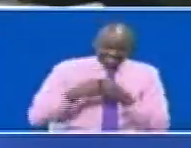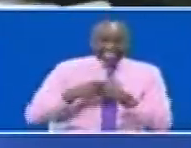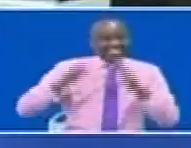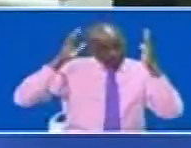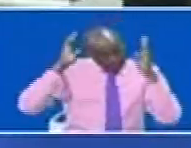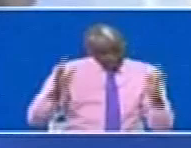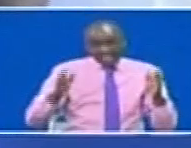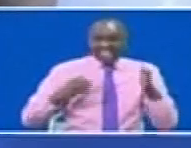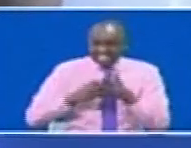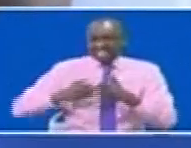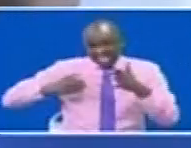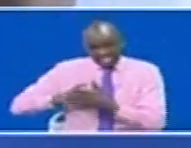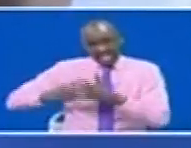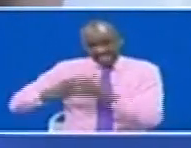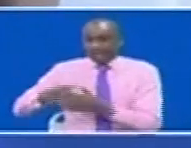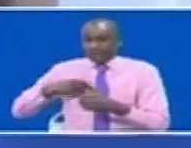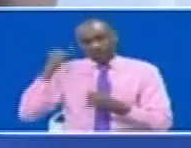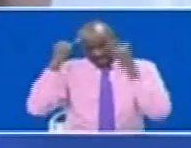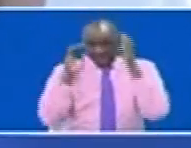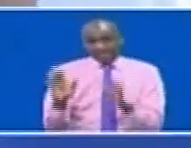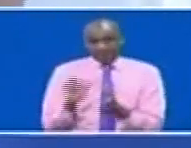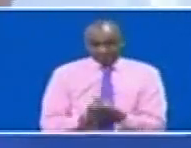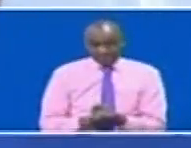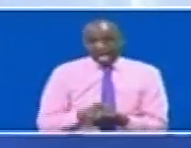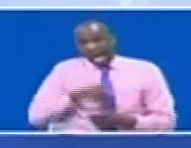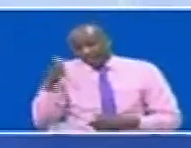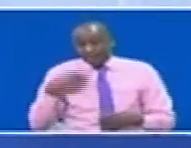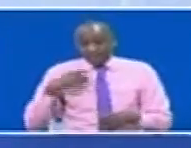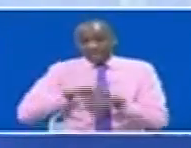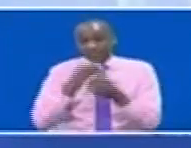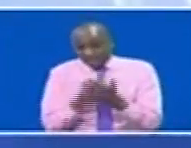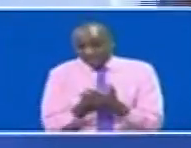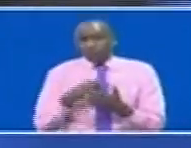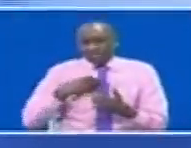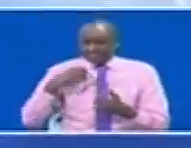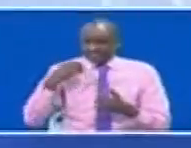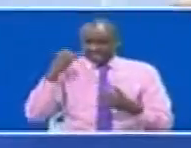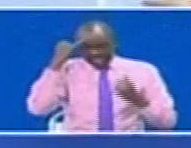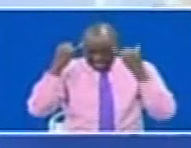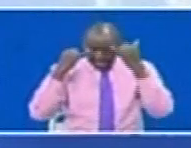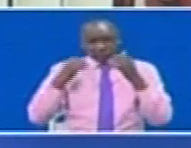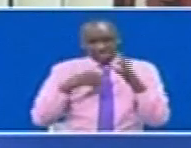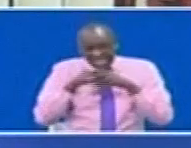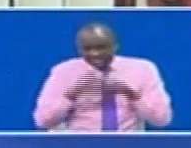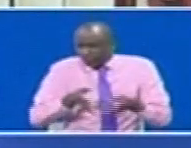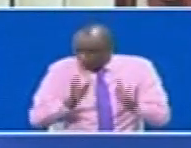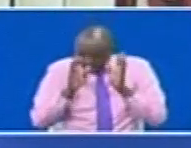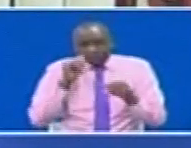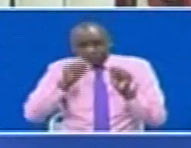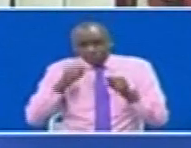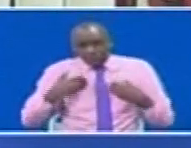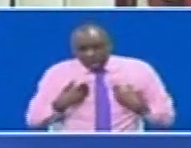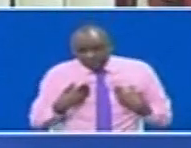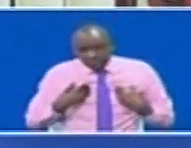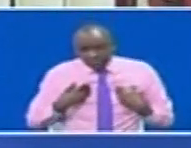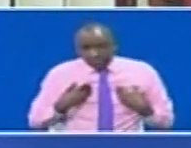that hinders growth of the sector. However, some startups are looking for creative ways to ride on the momentum of platforms